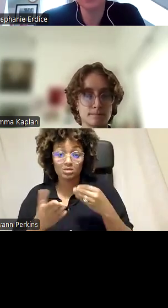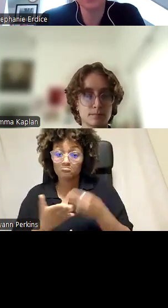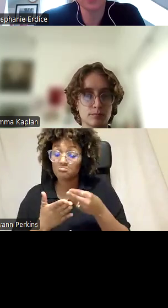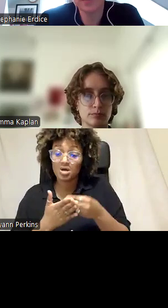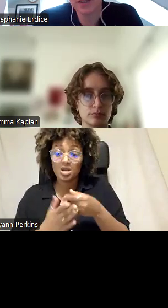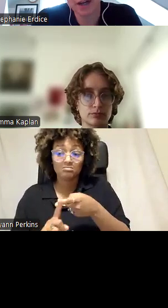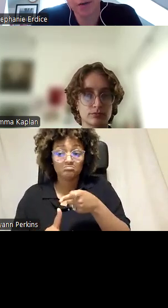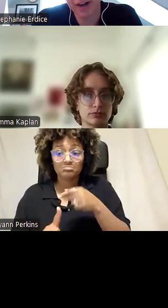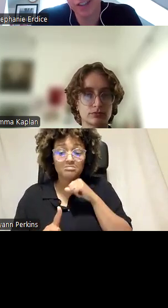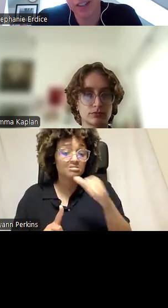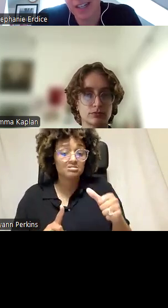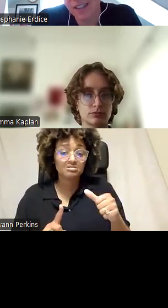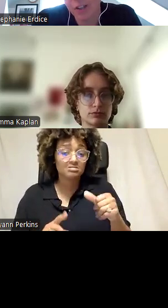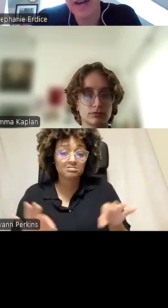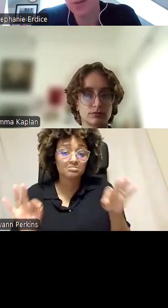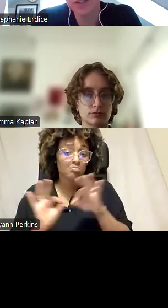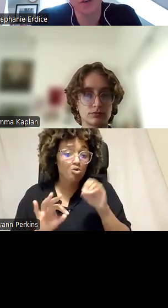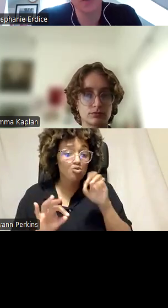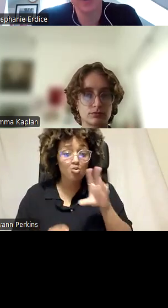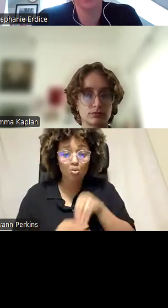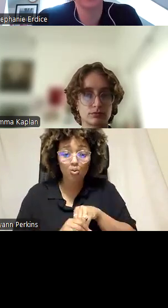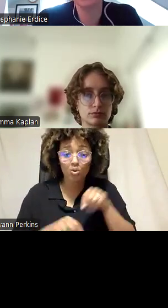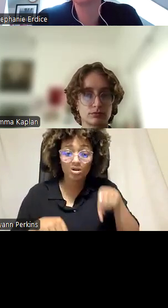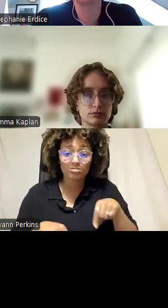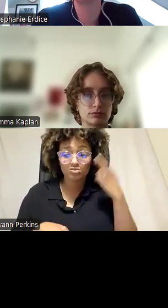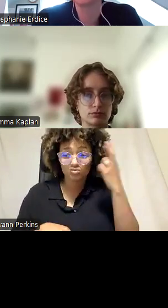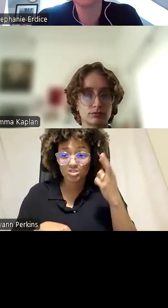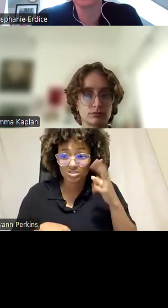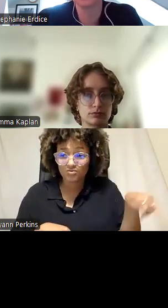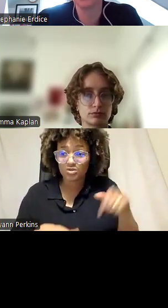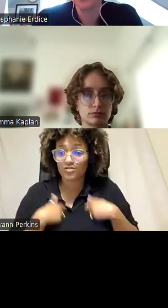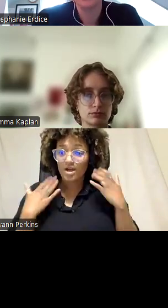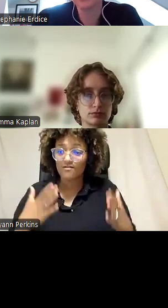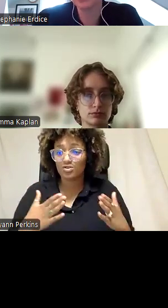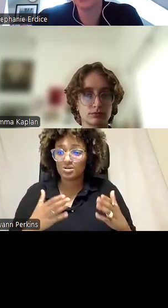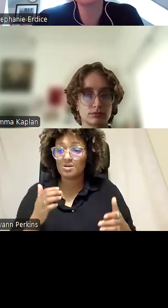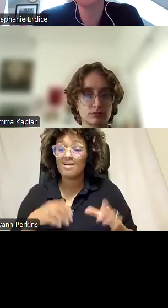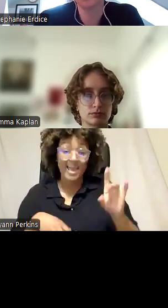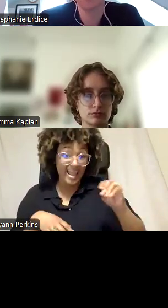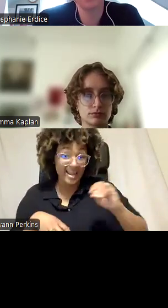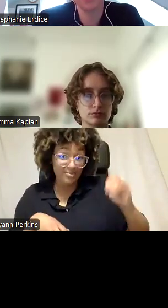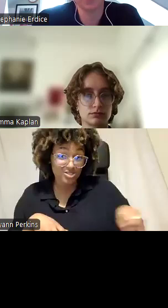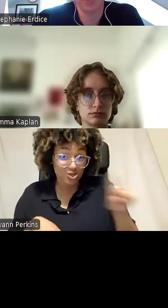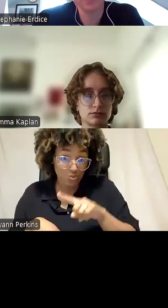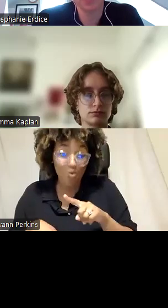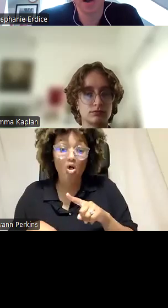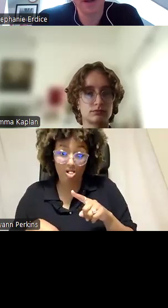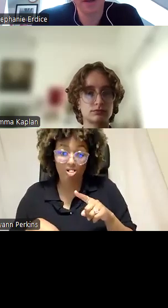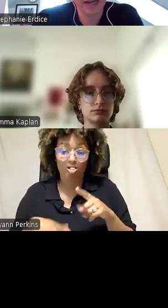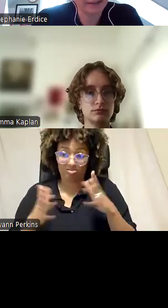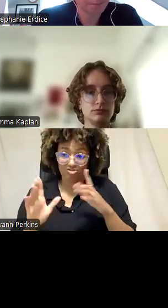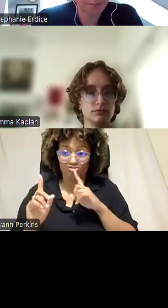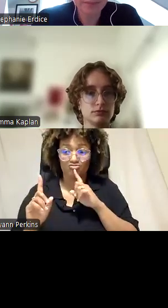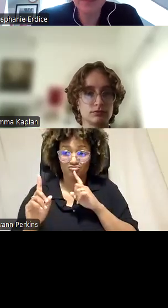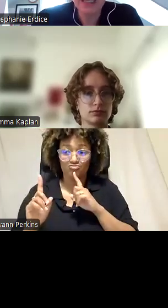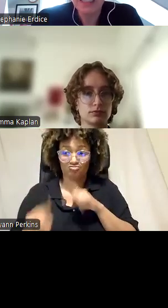that almost 30% of you are answering that or 80% of you are answering it's just always a factor. So that's great that we're all here this morning to talk